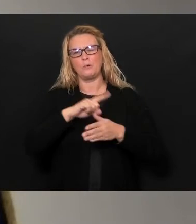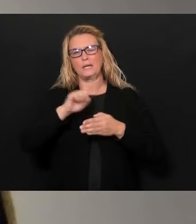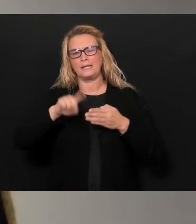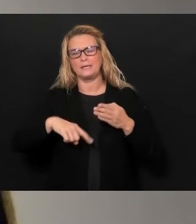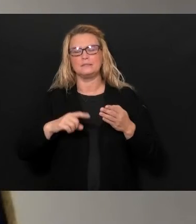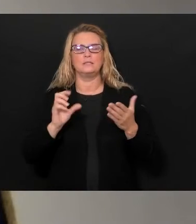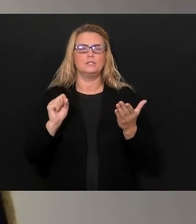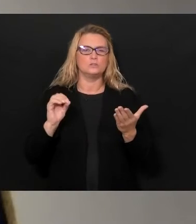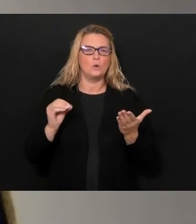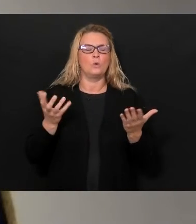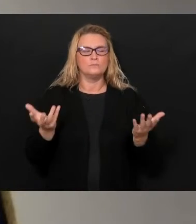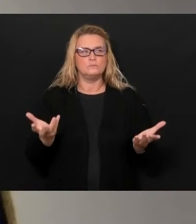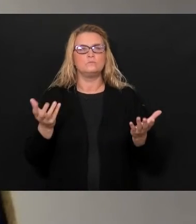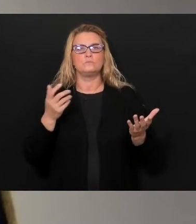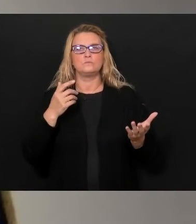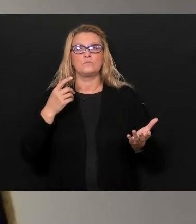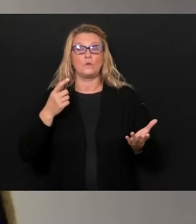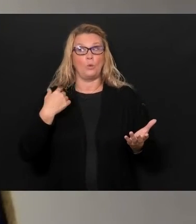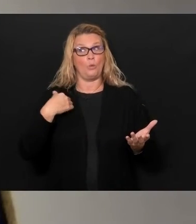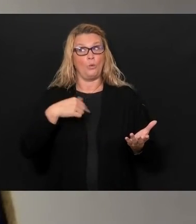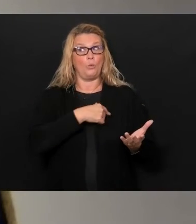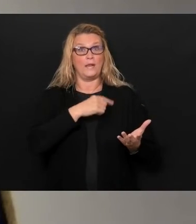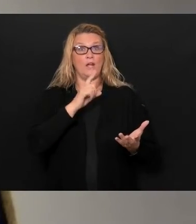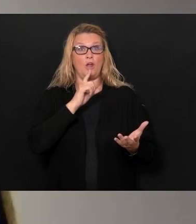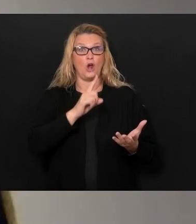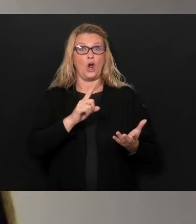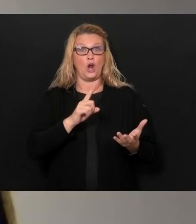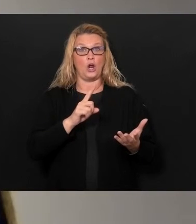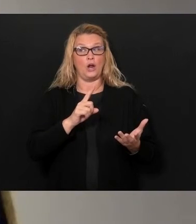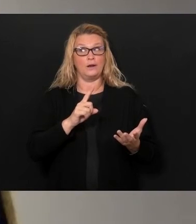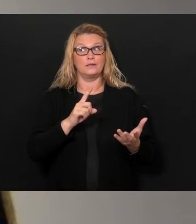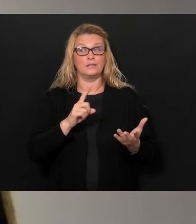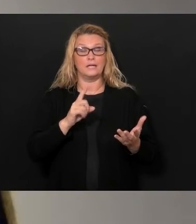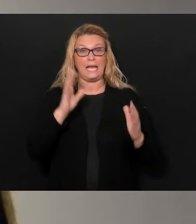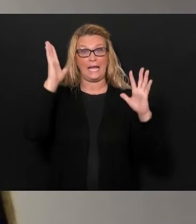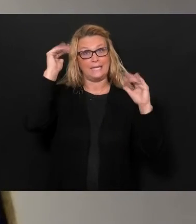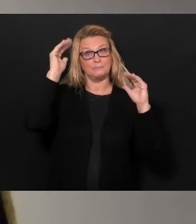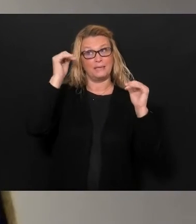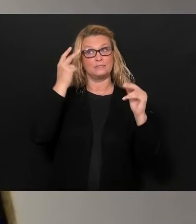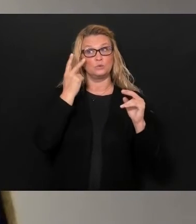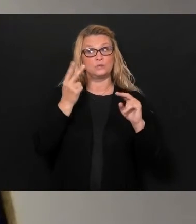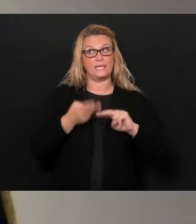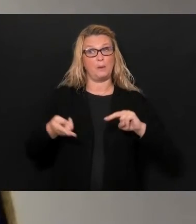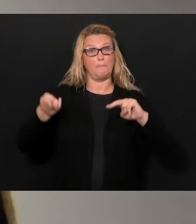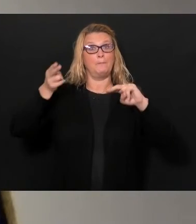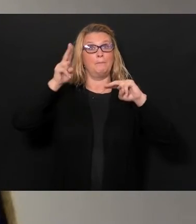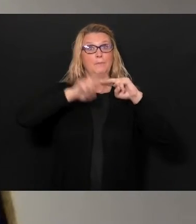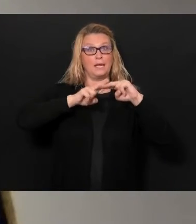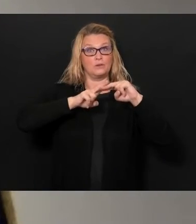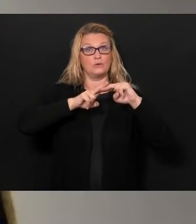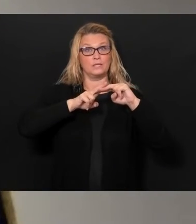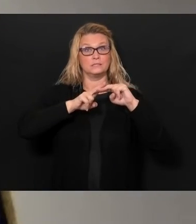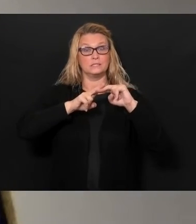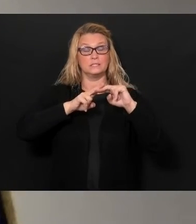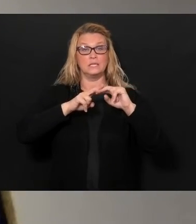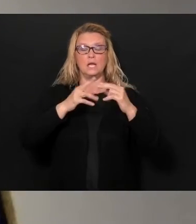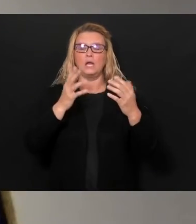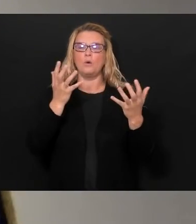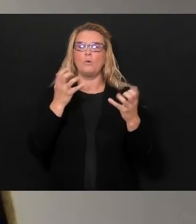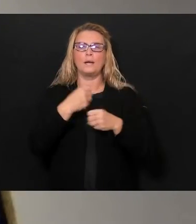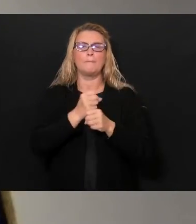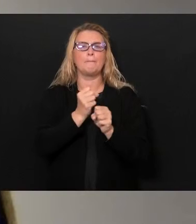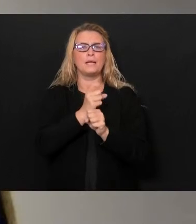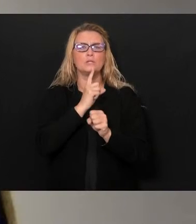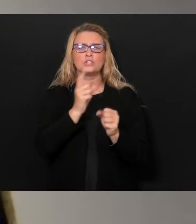the governor mentioned, we're in for a bumpy road for the next few weeks, and we want to make sure everyone follows